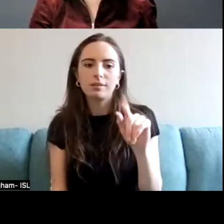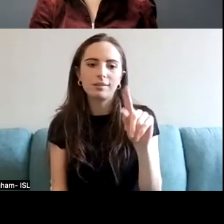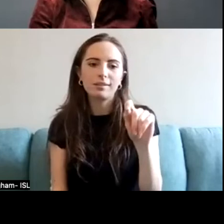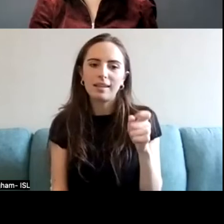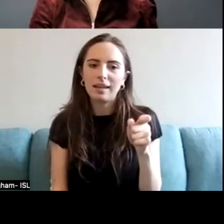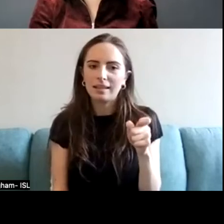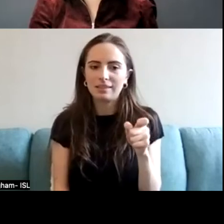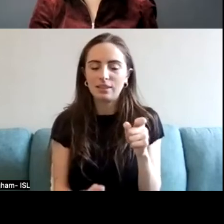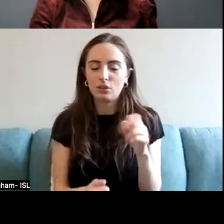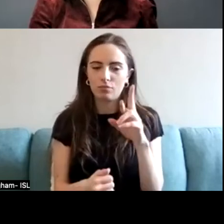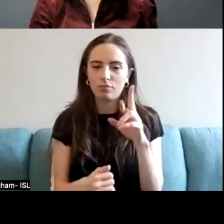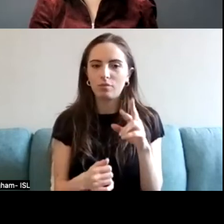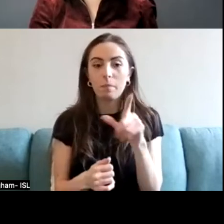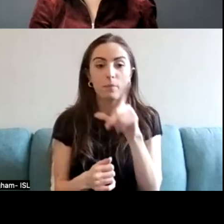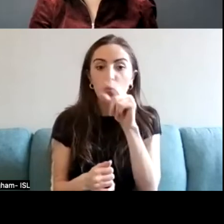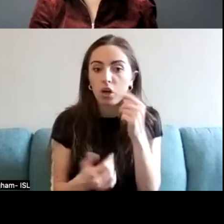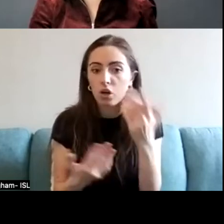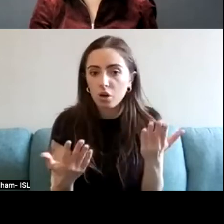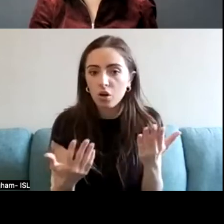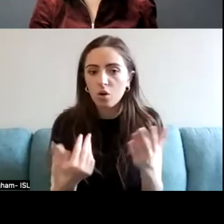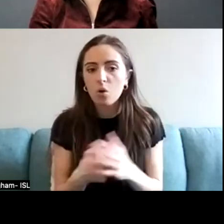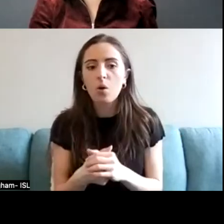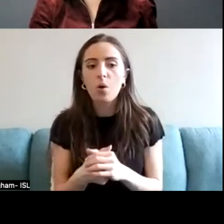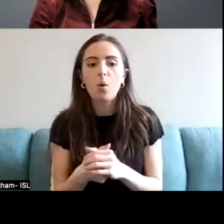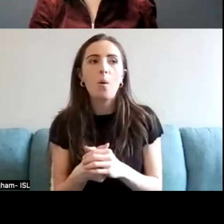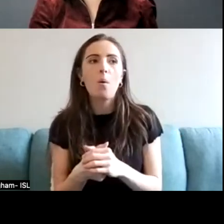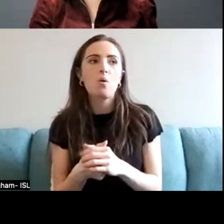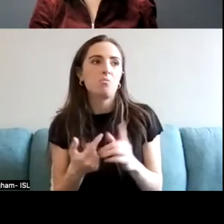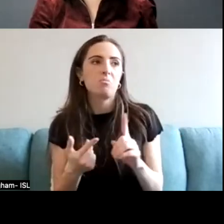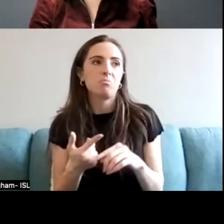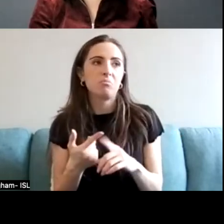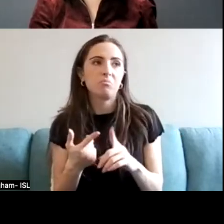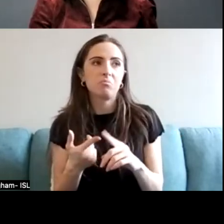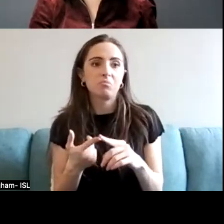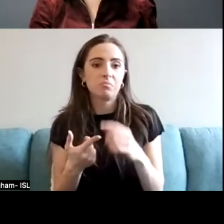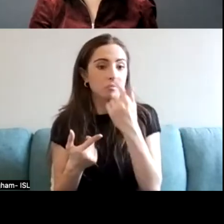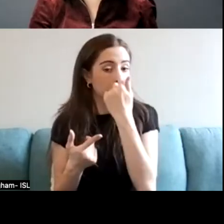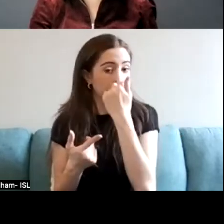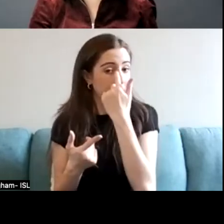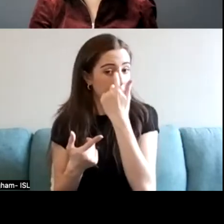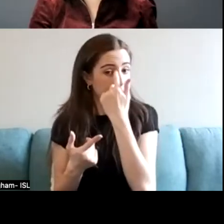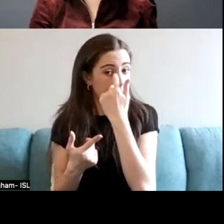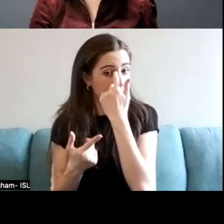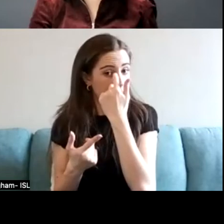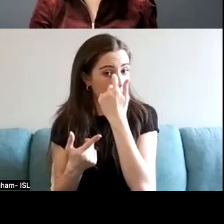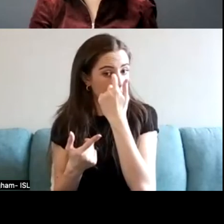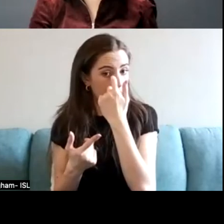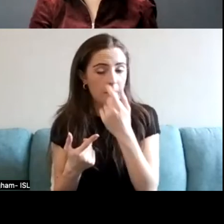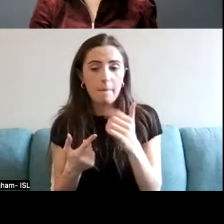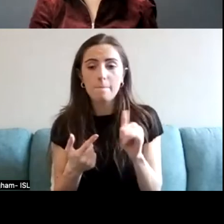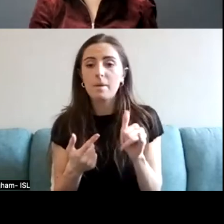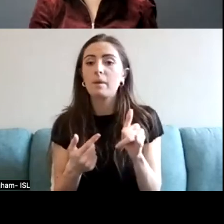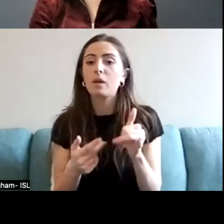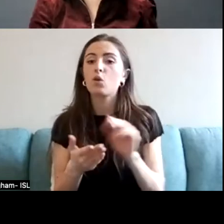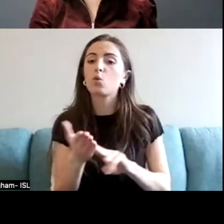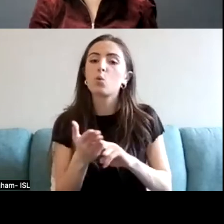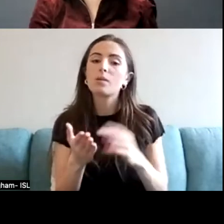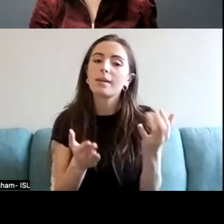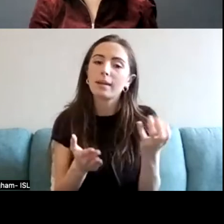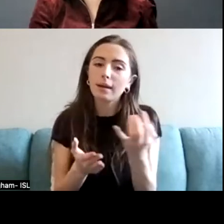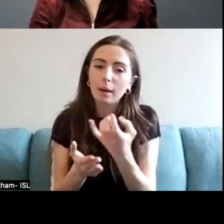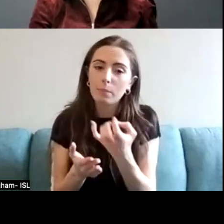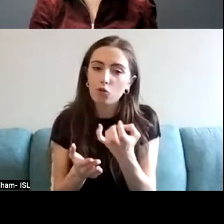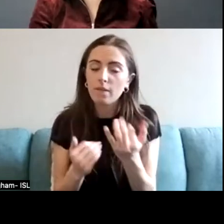maybe you ensure that maybe you subscribe to, for example, a captioning provider for your